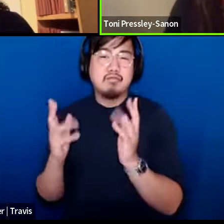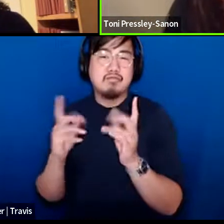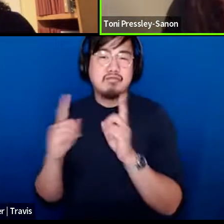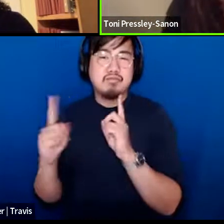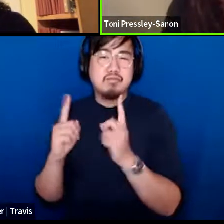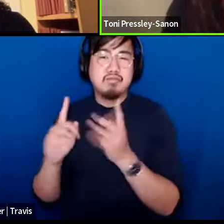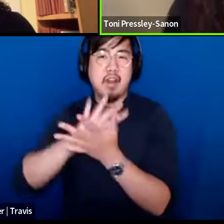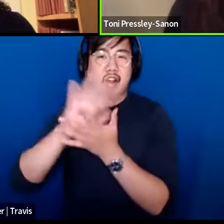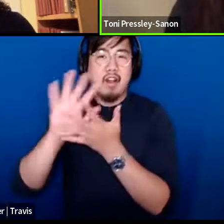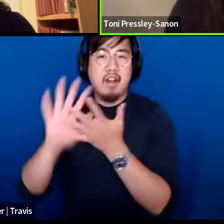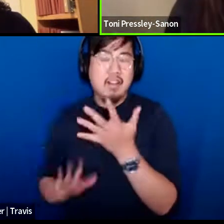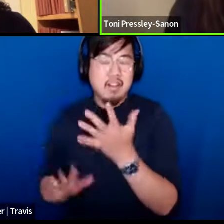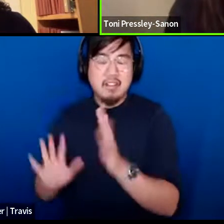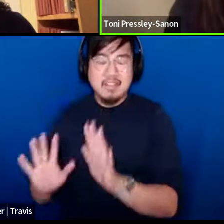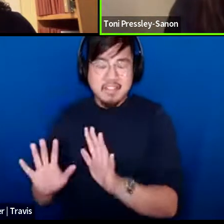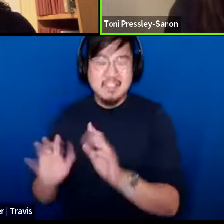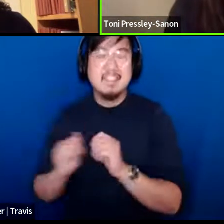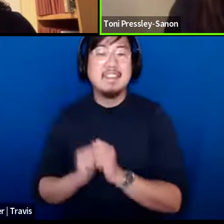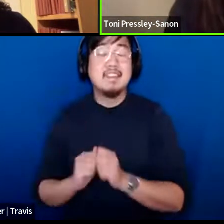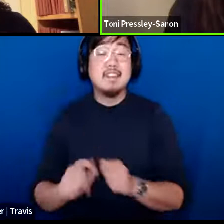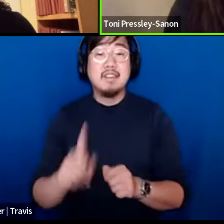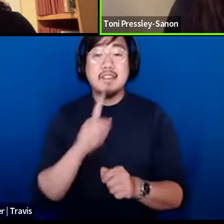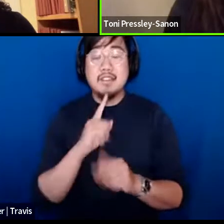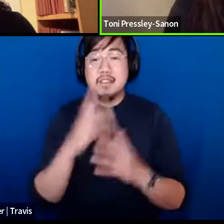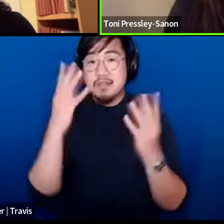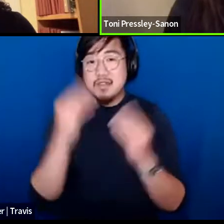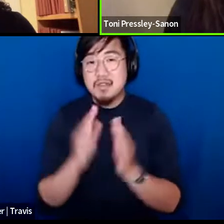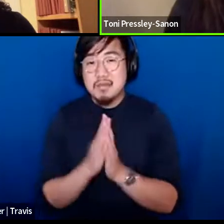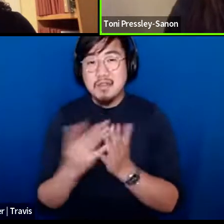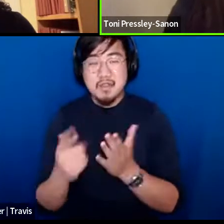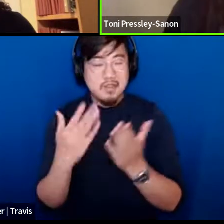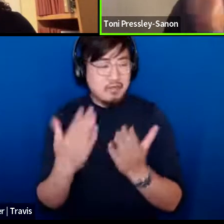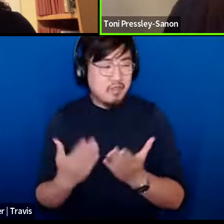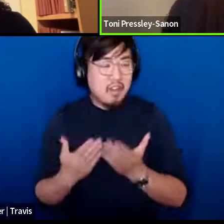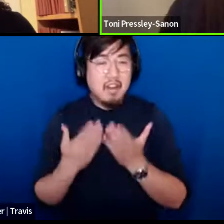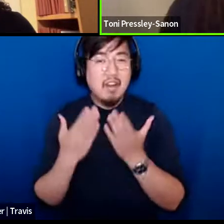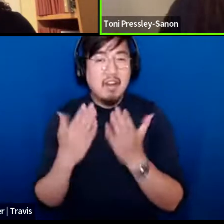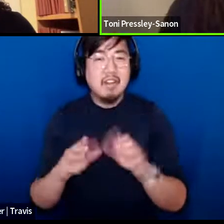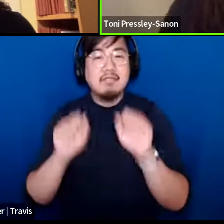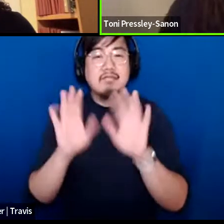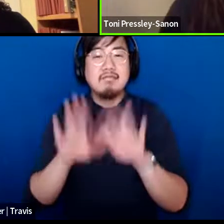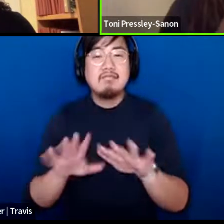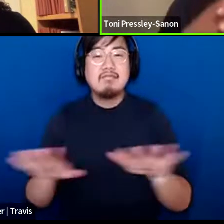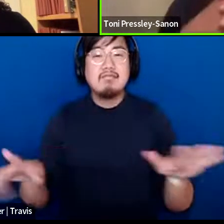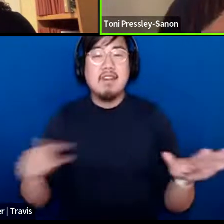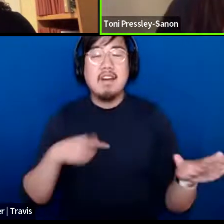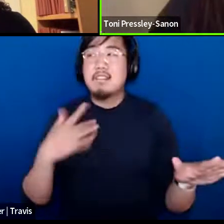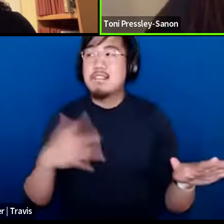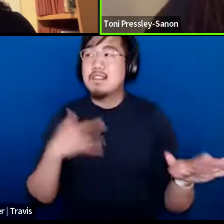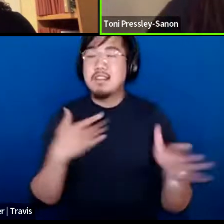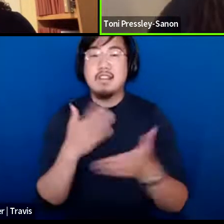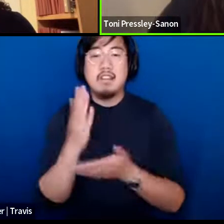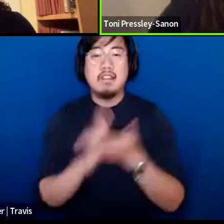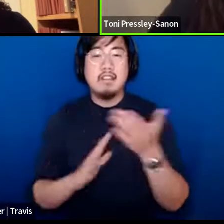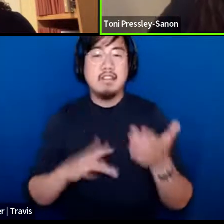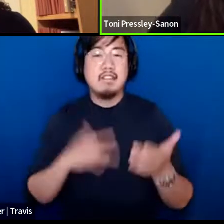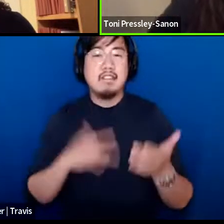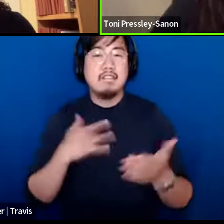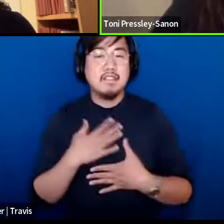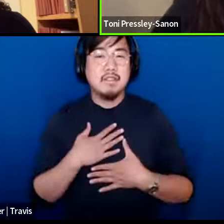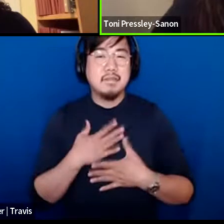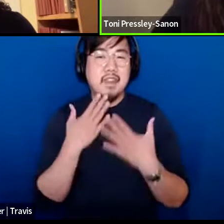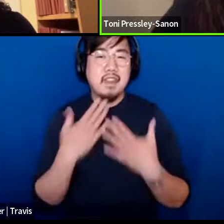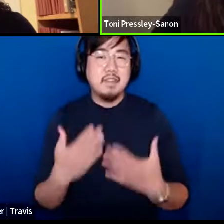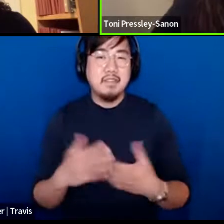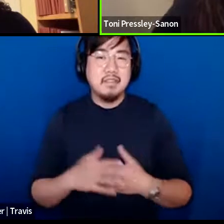beautiful book, again, that you have offered. And I feel so humbled and so grateful that